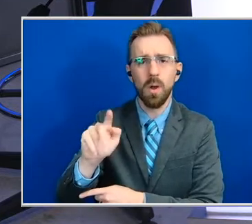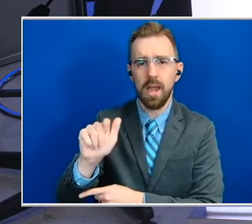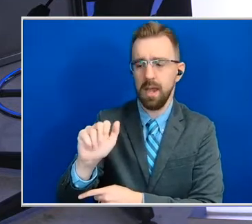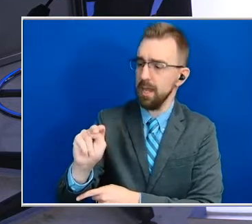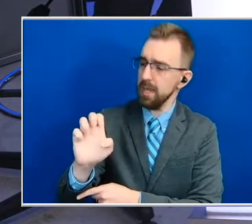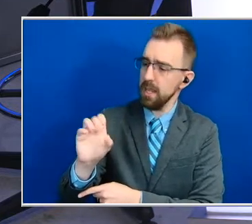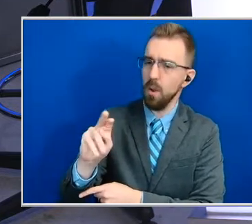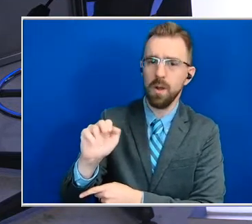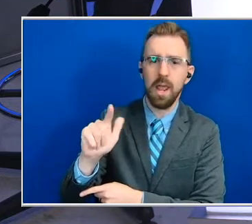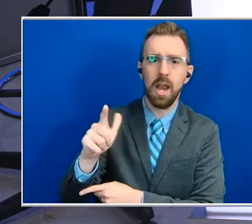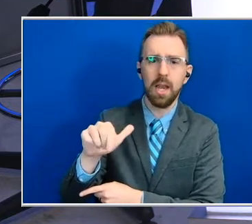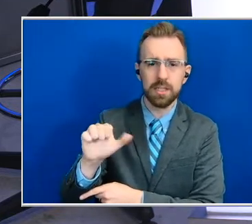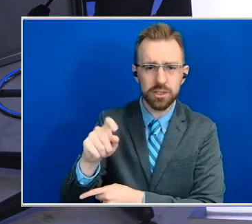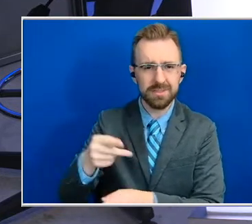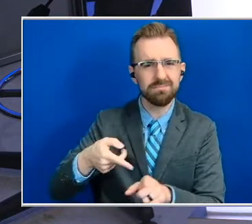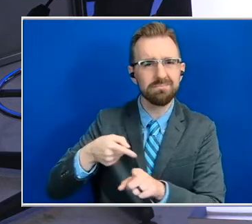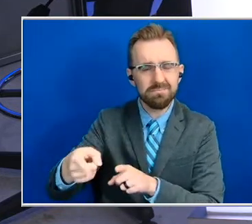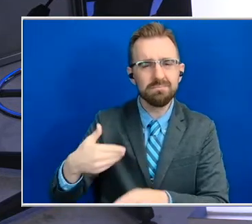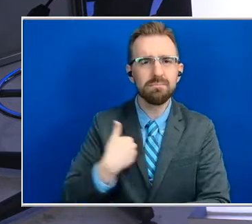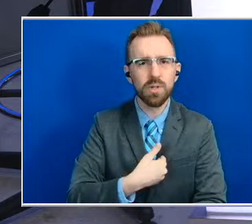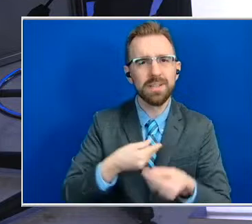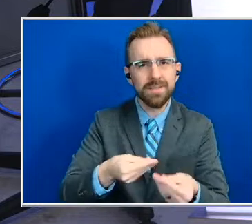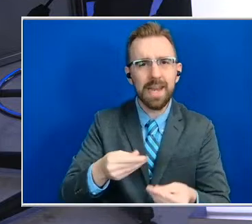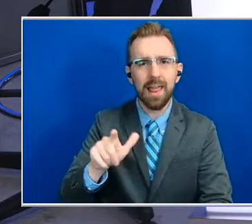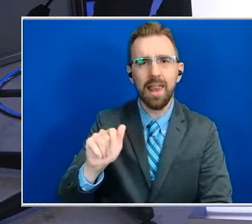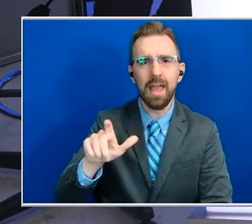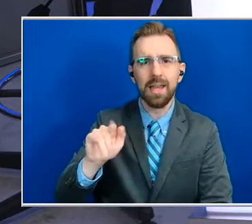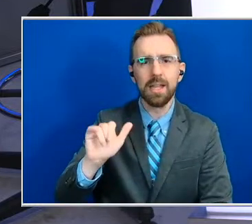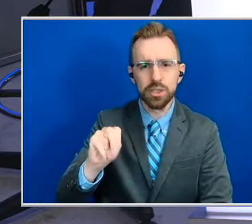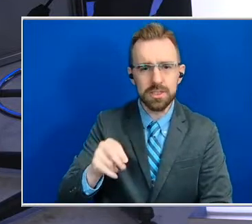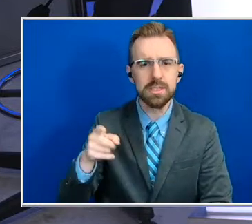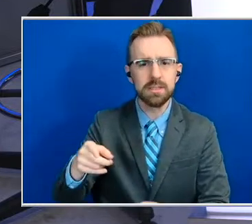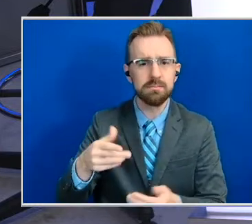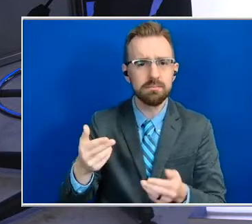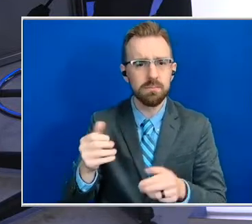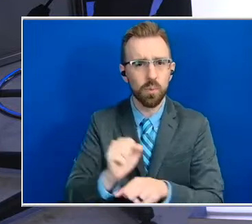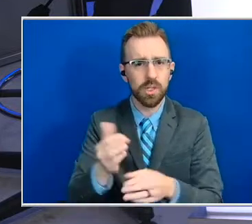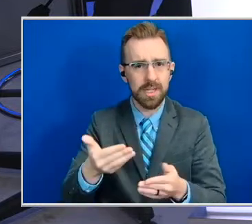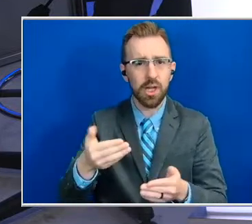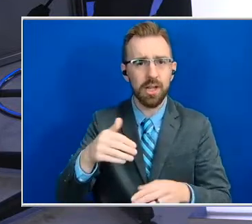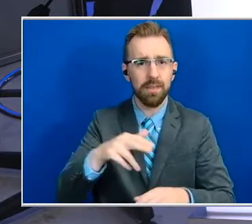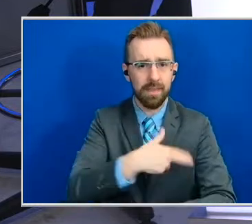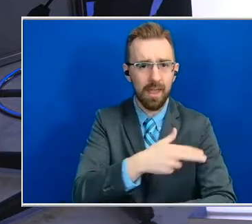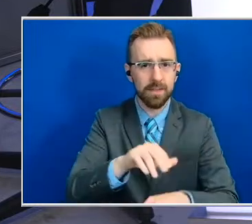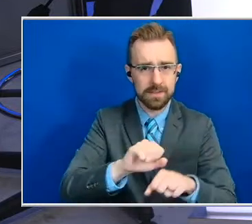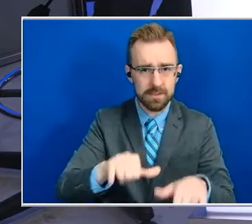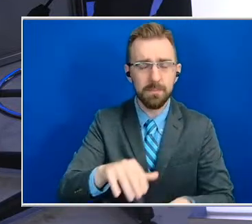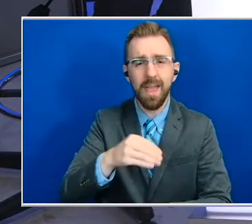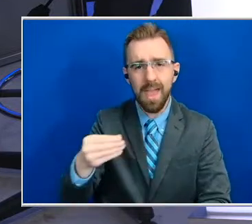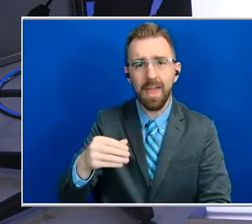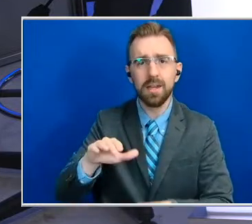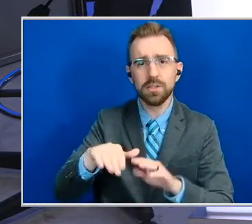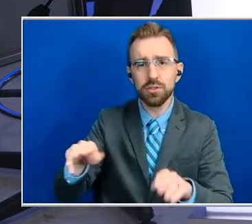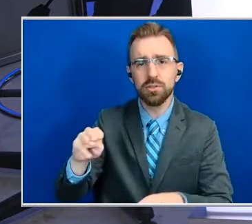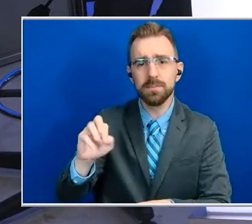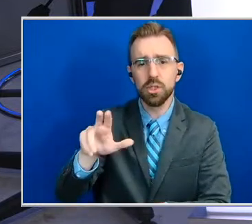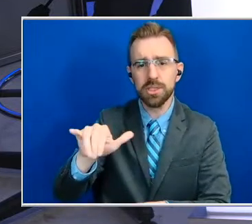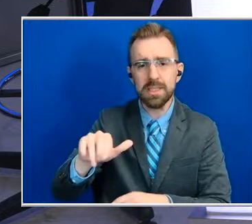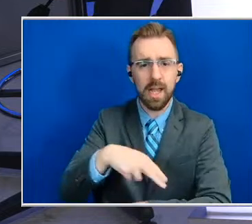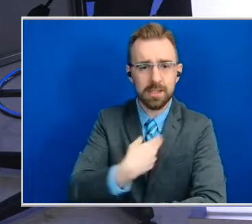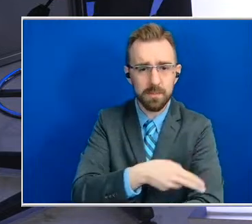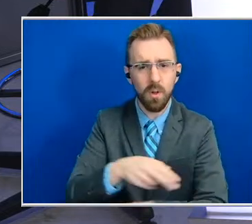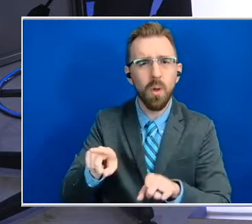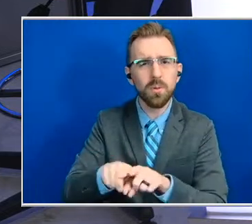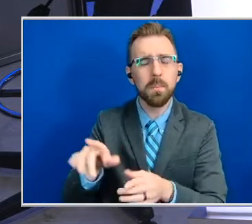lactation who works here at the University of Kansas Health System and at Children's Mercy Hospital. Welcome aboard. She is also the medical director of the health